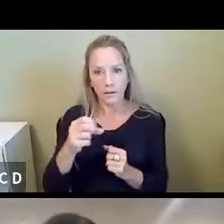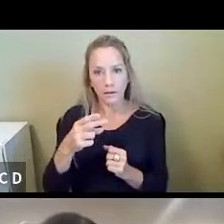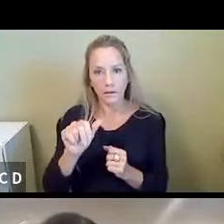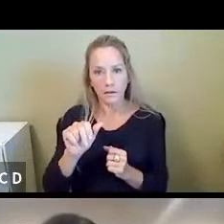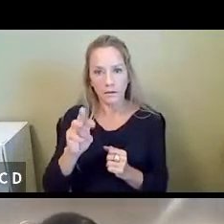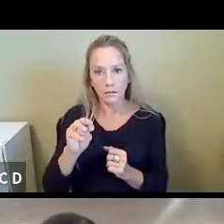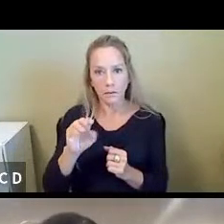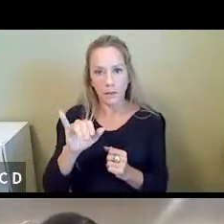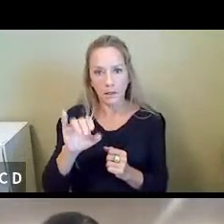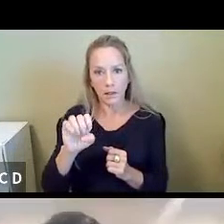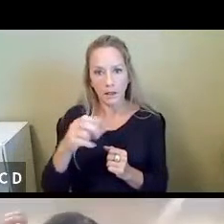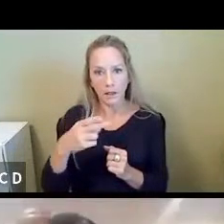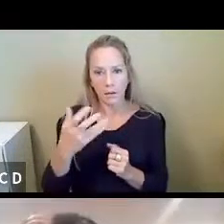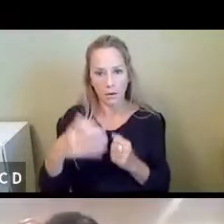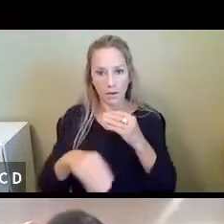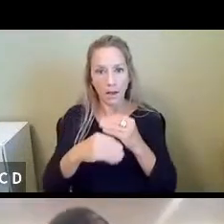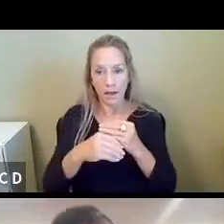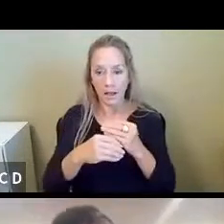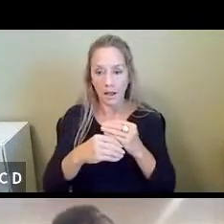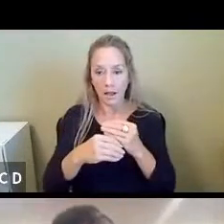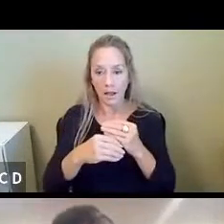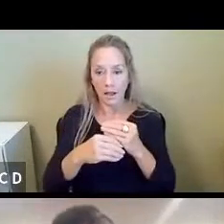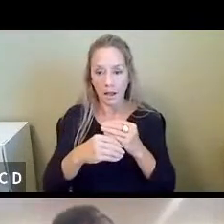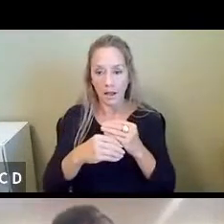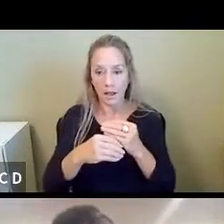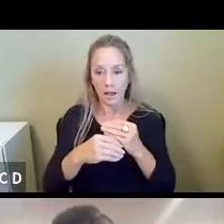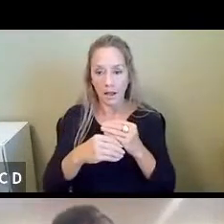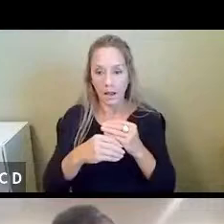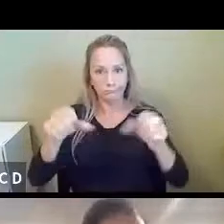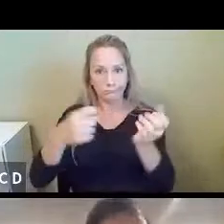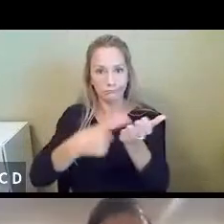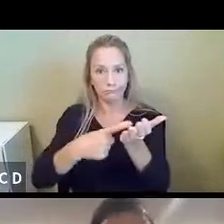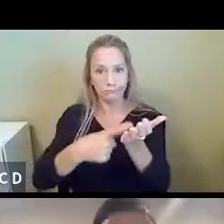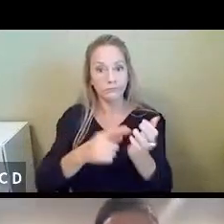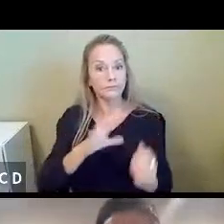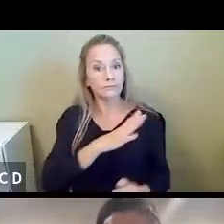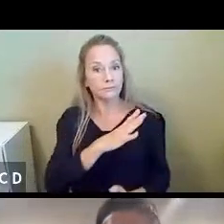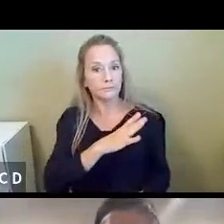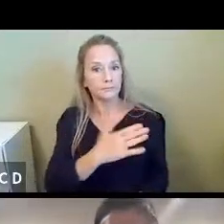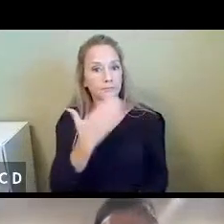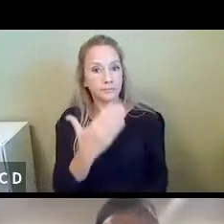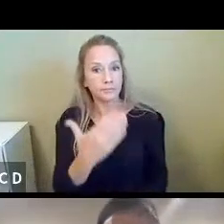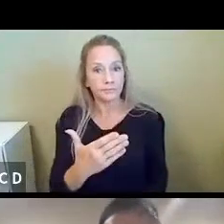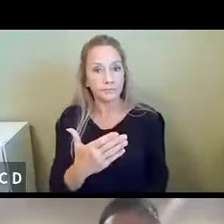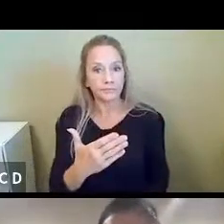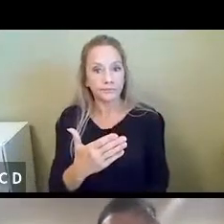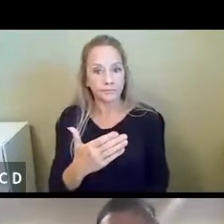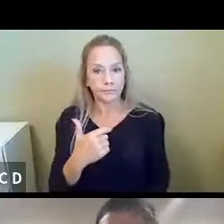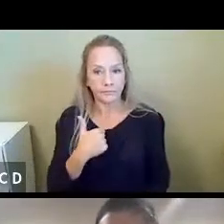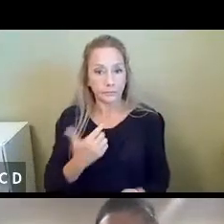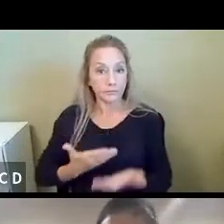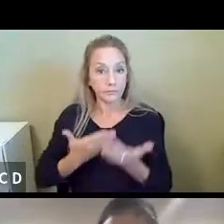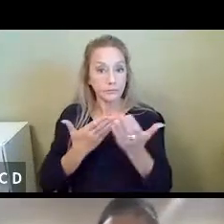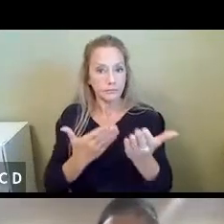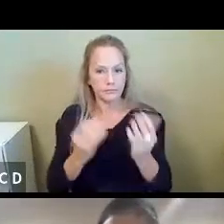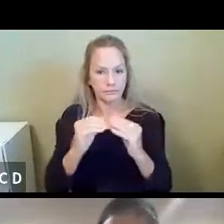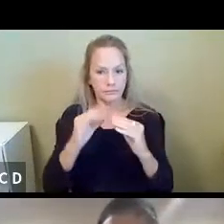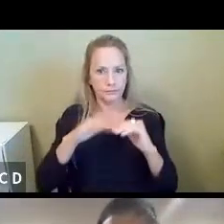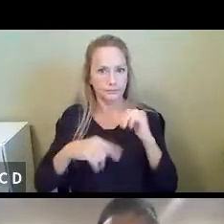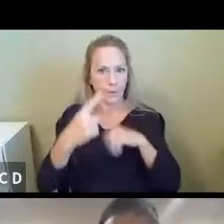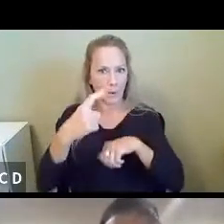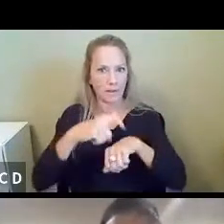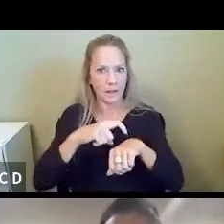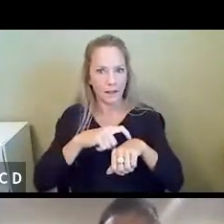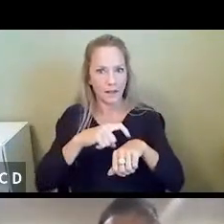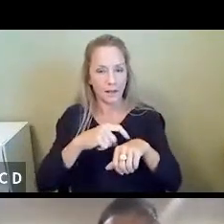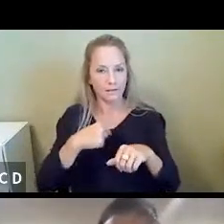Dr. Shamiya, you have the floor if you want to initiate discussion on that. Thank you. So I brought this up more than once.